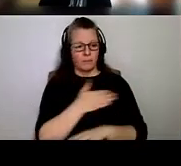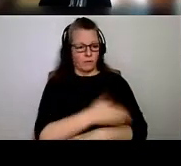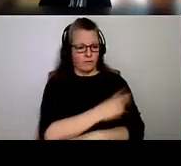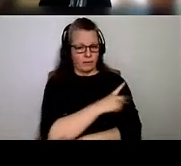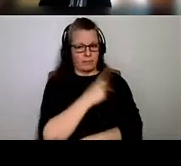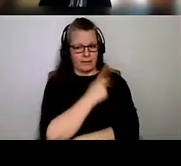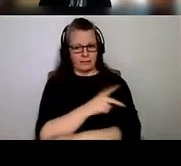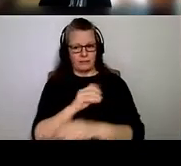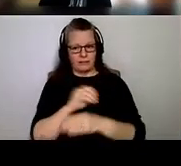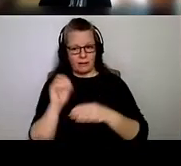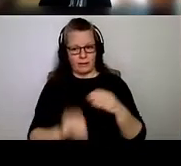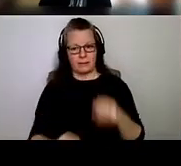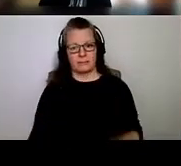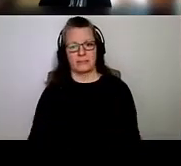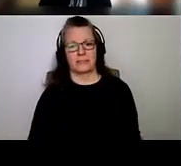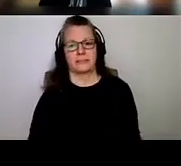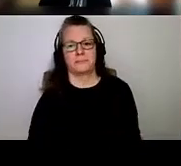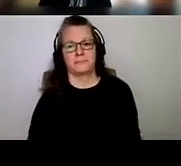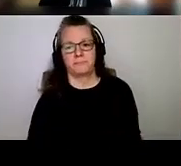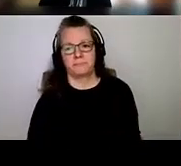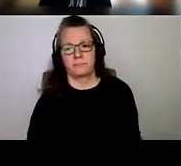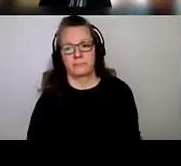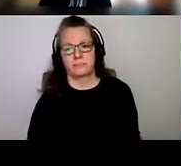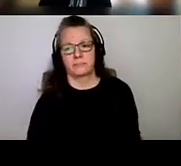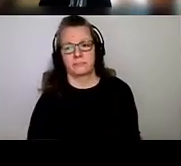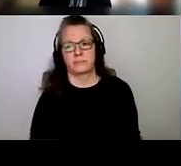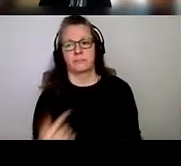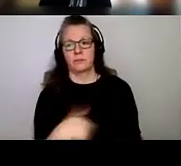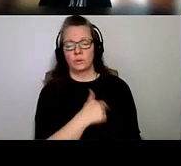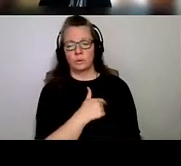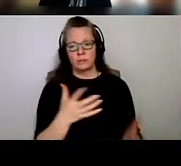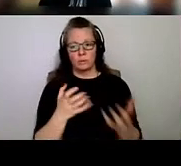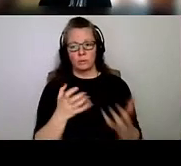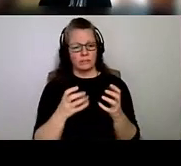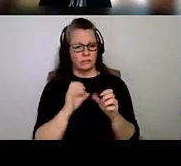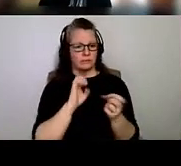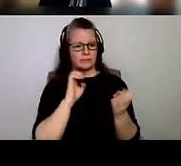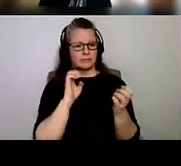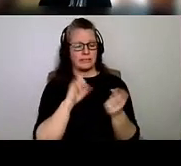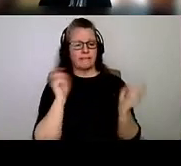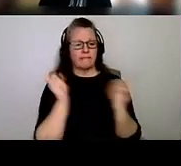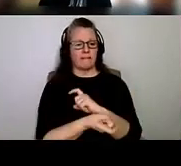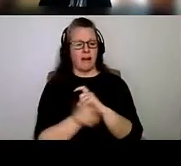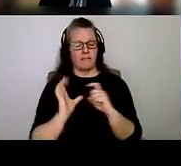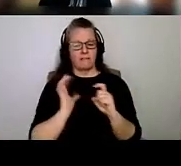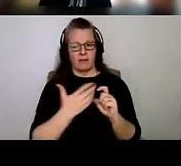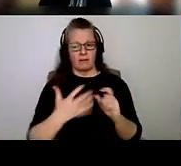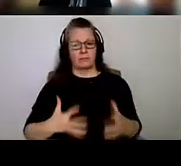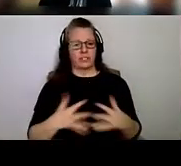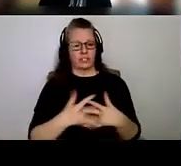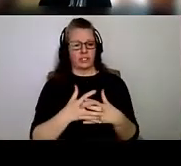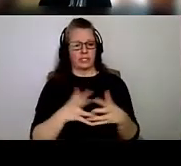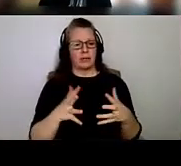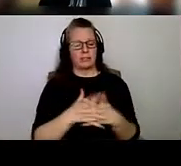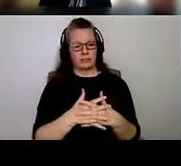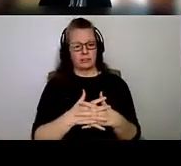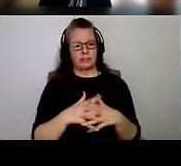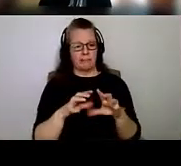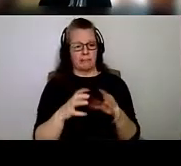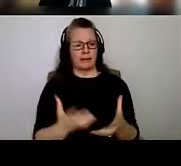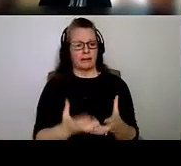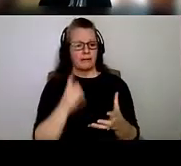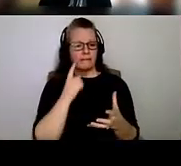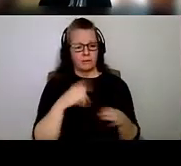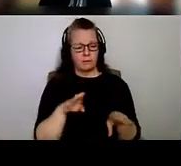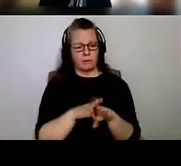outcomes. We're looking to further evolve, though, our maternity bundle to further focus on closing persistent